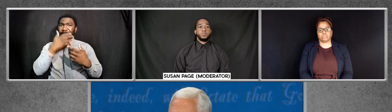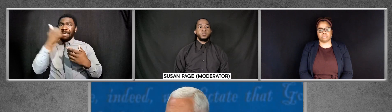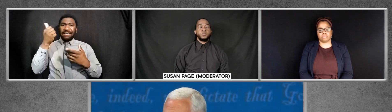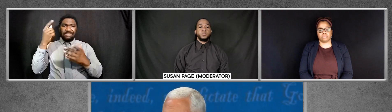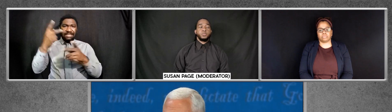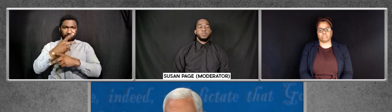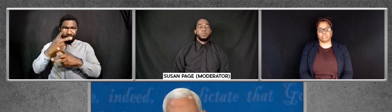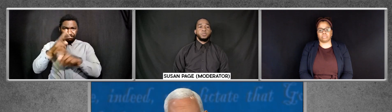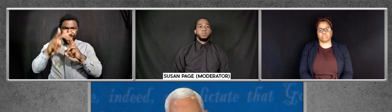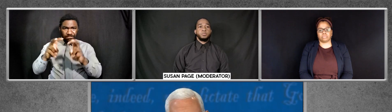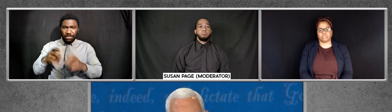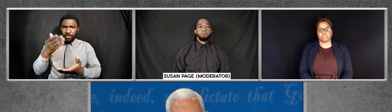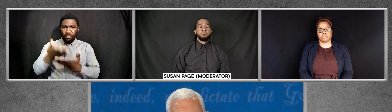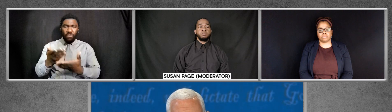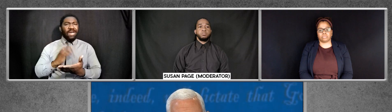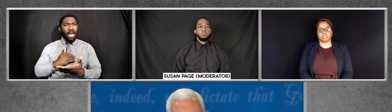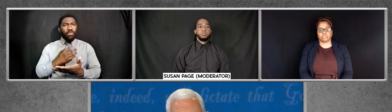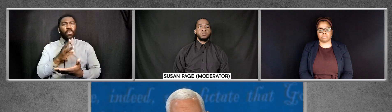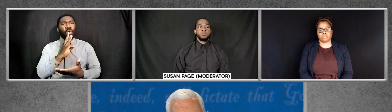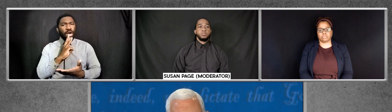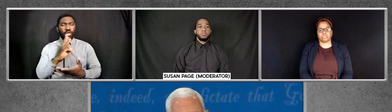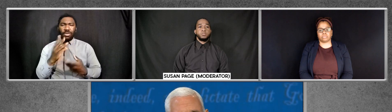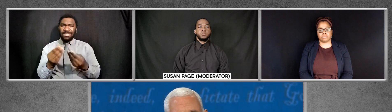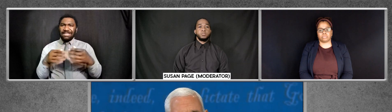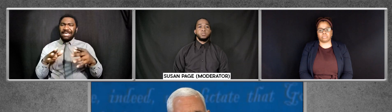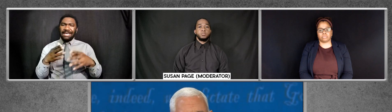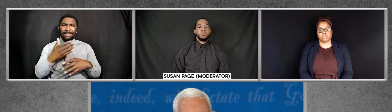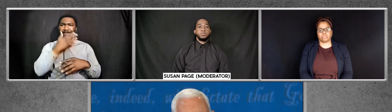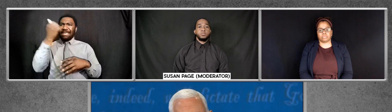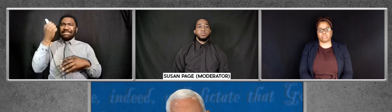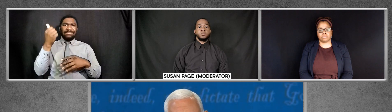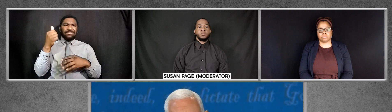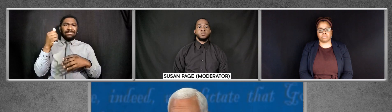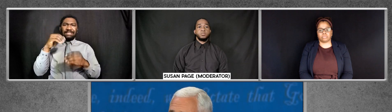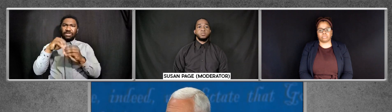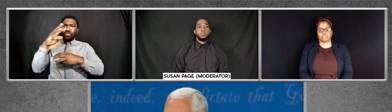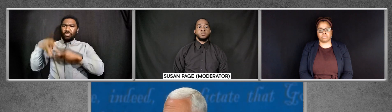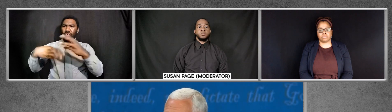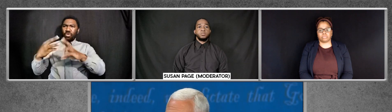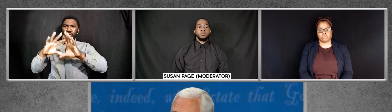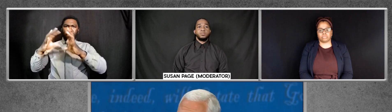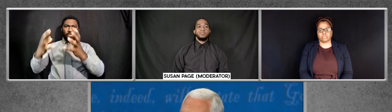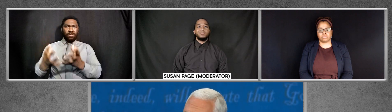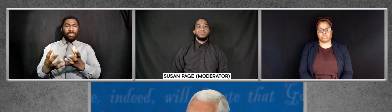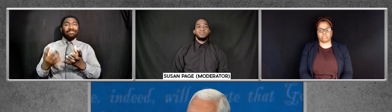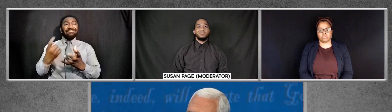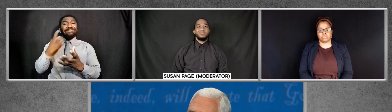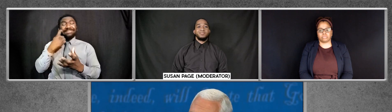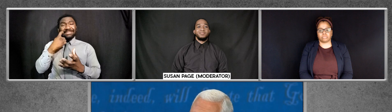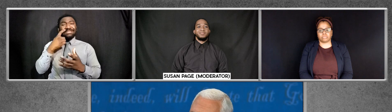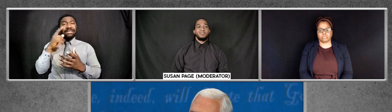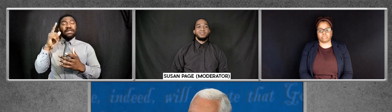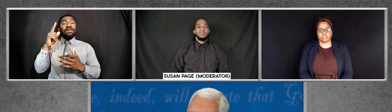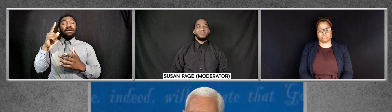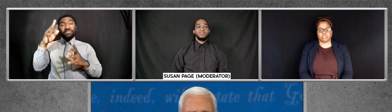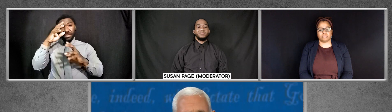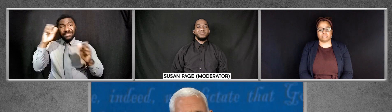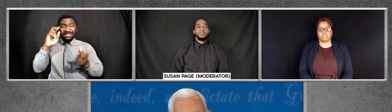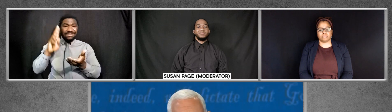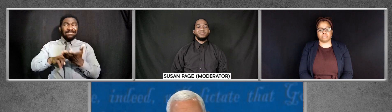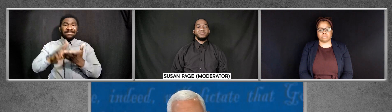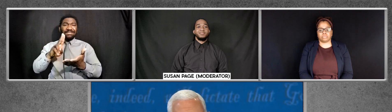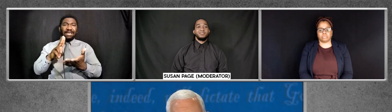Our water is among the cleanest in the world. And just a little while ago, the President signed the Outdoors Act. It's the largest investment in our public